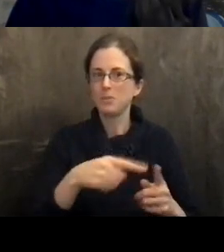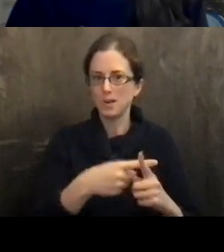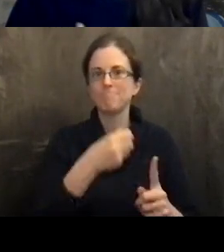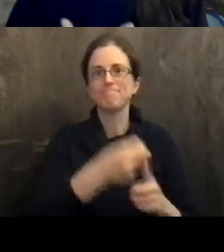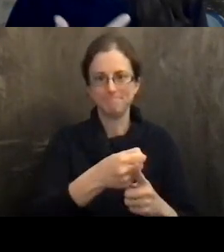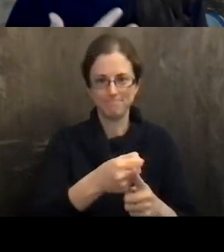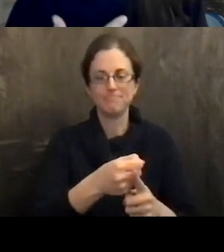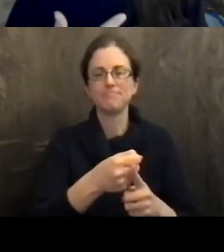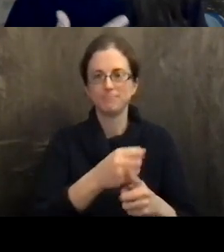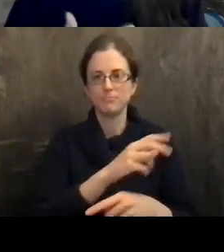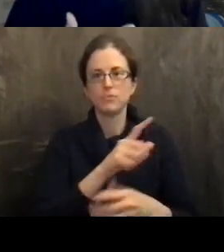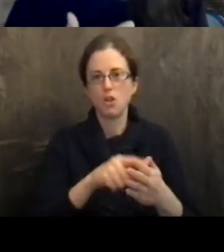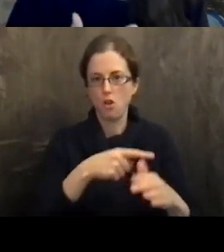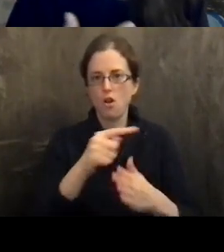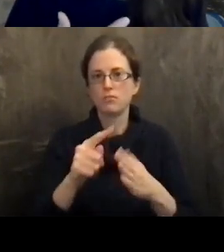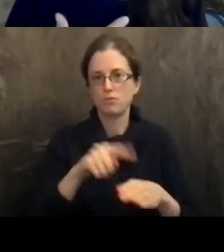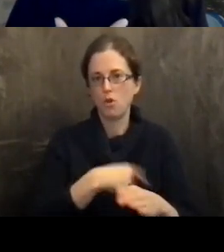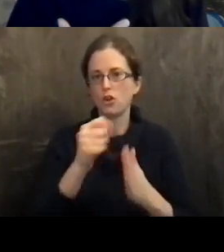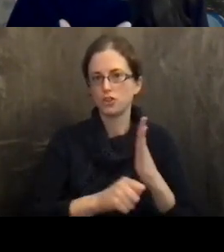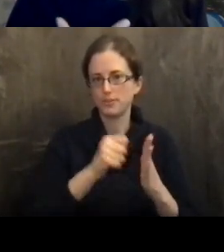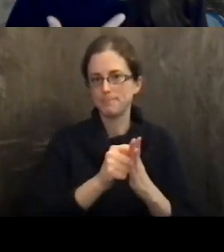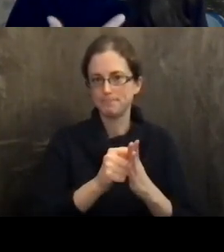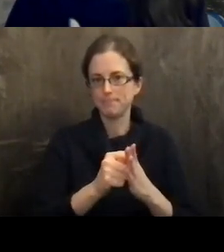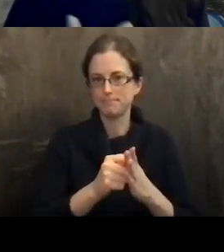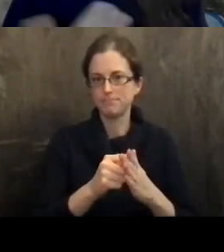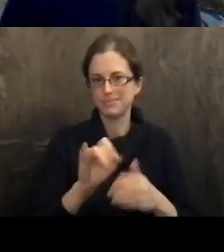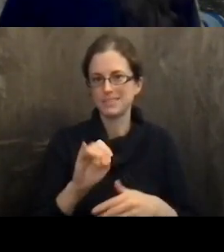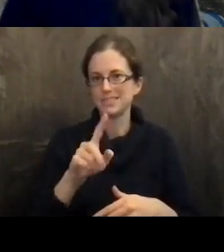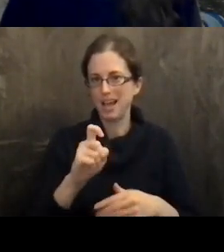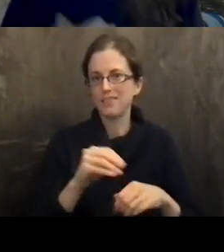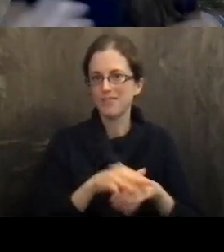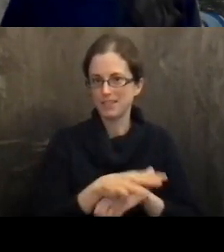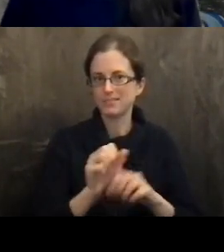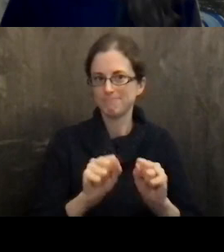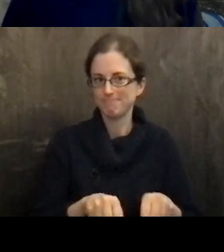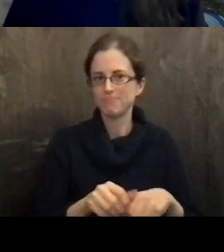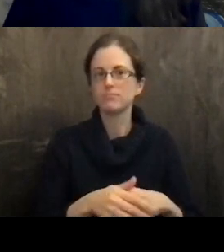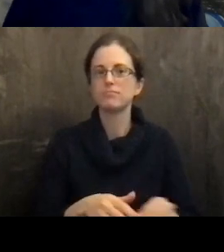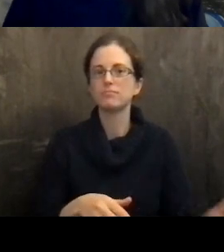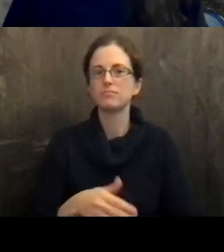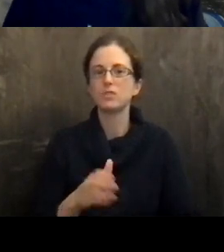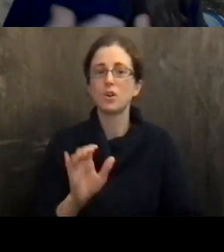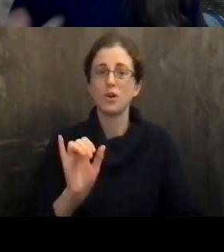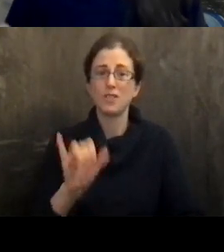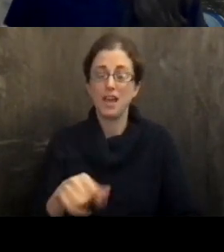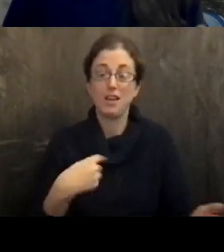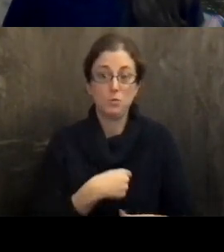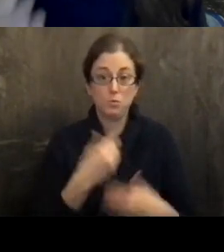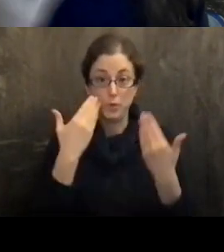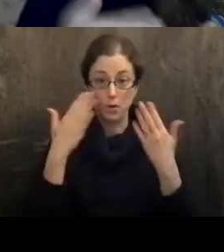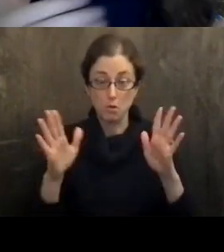scientific community, there isn't a concern for long-term side effects. We don't have crystal balls and we're not God.